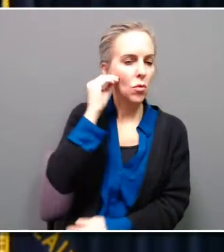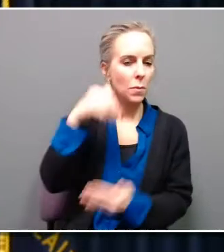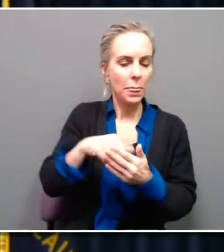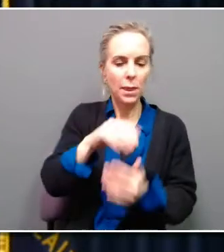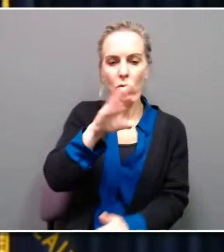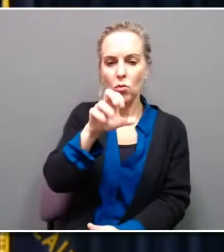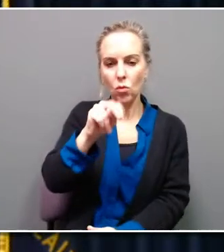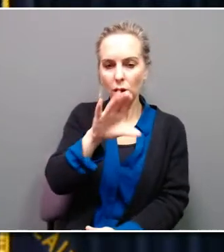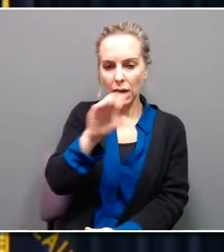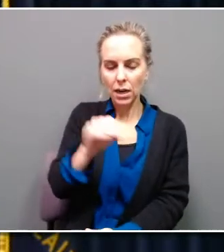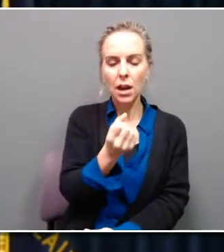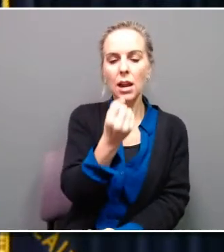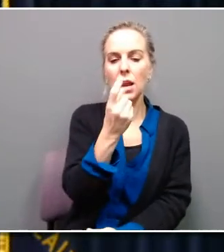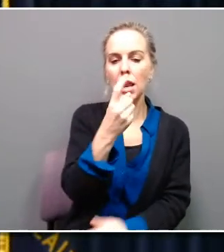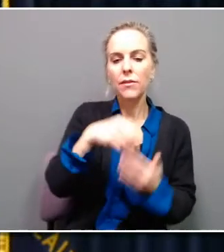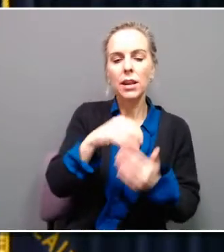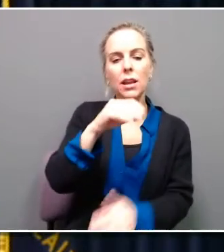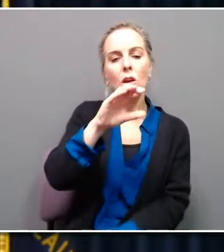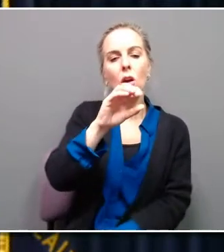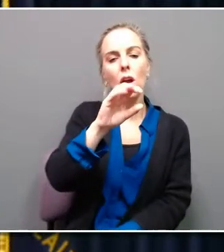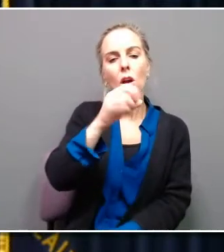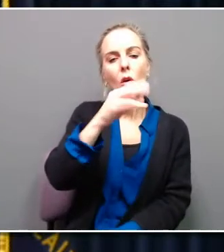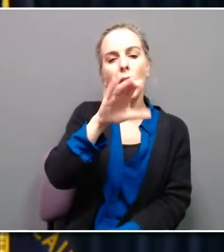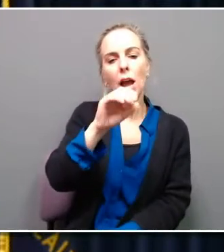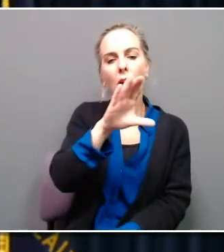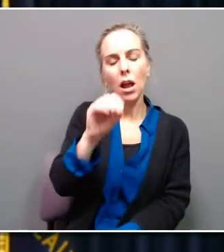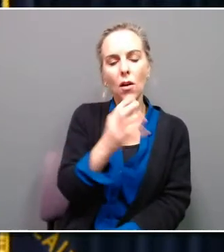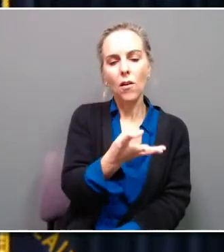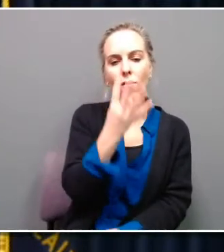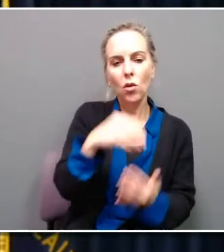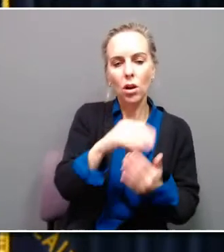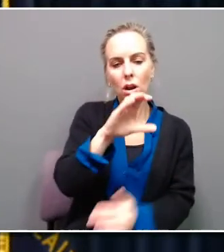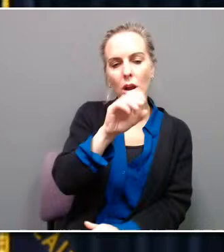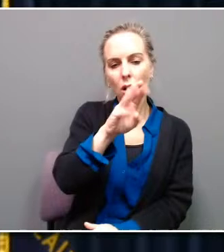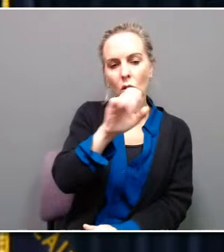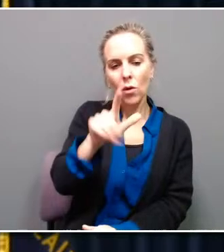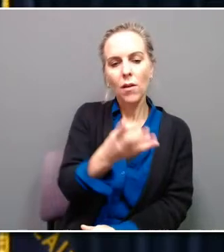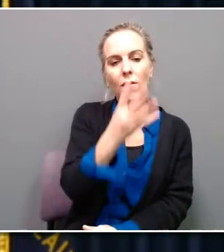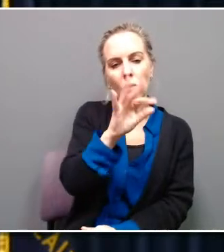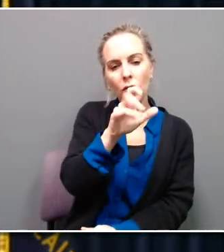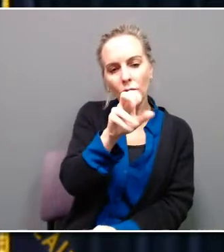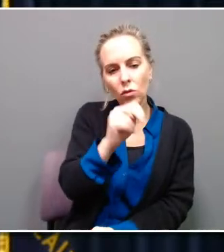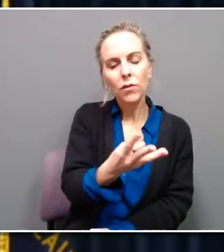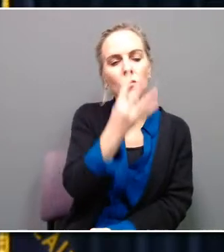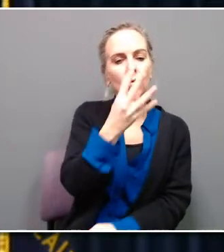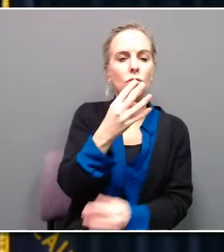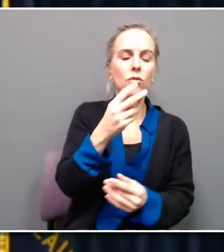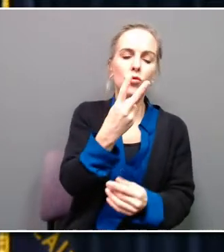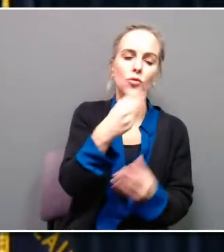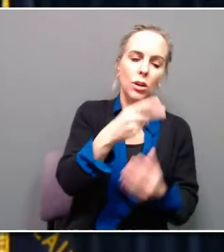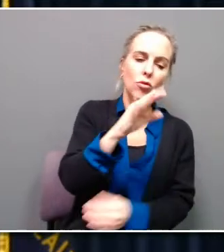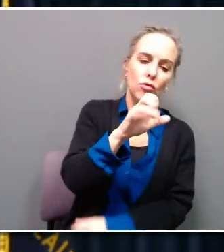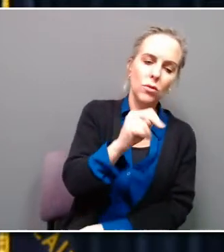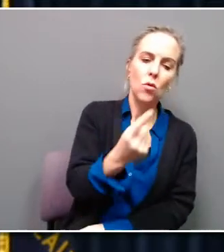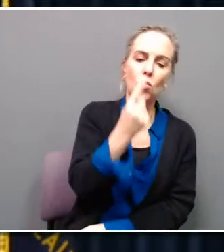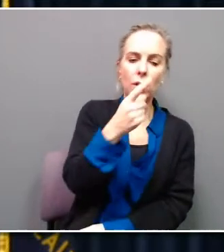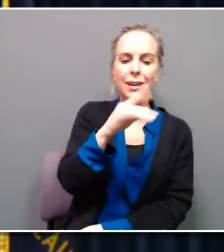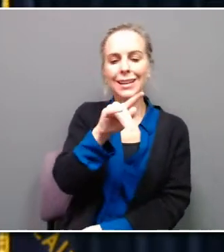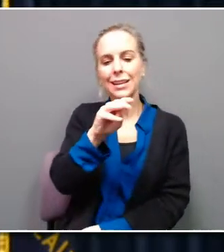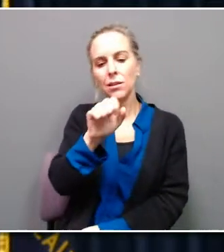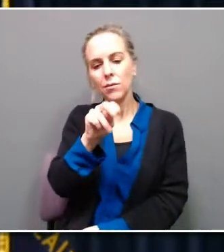in Ohio County, 4 in Caldwell, 4 in Fulton, 2 in Christian, and 1 in Hickman, and 1 in Marshall. That is